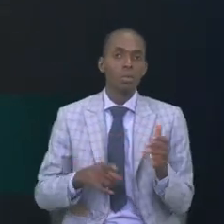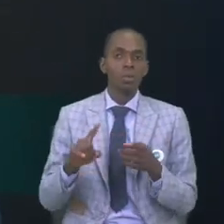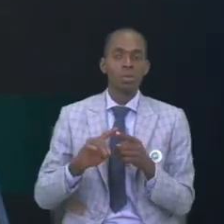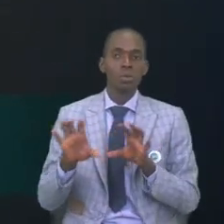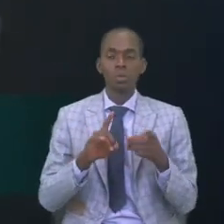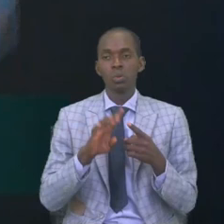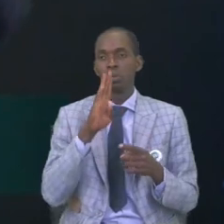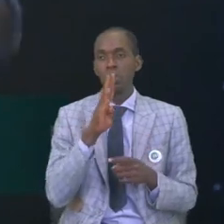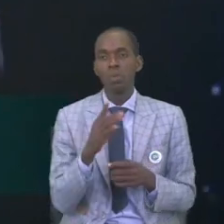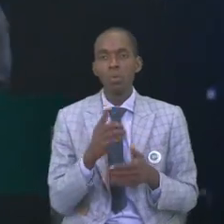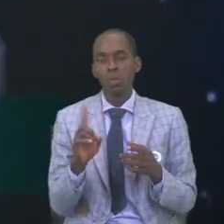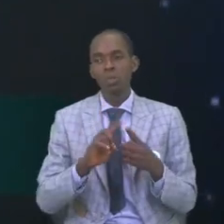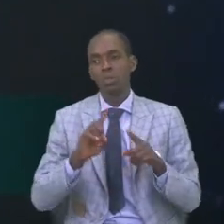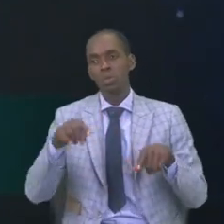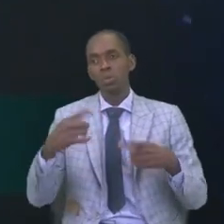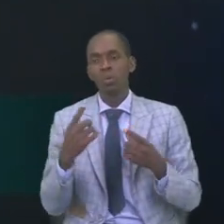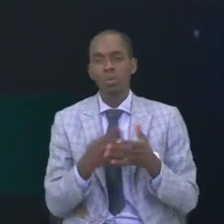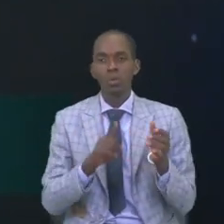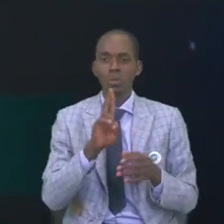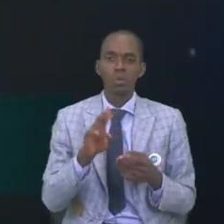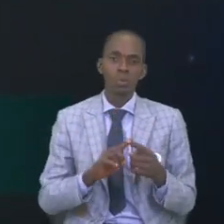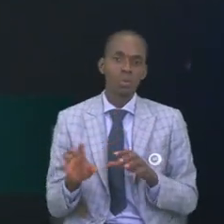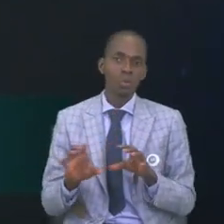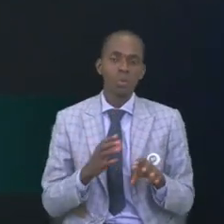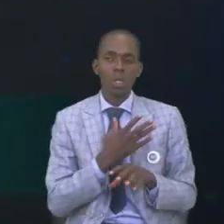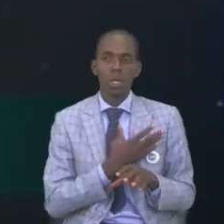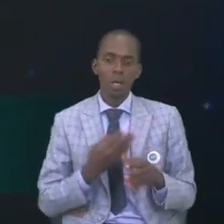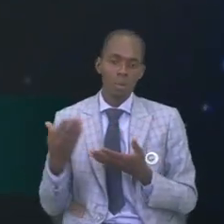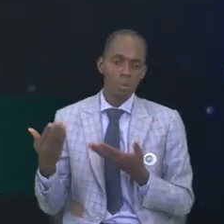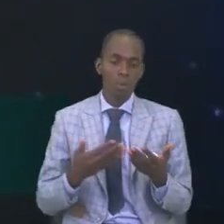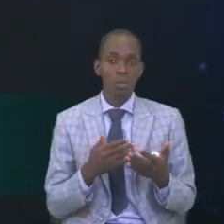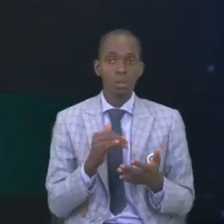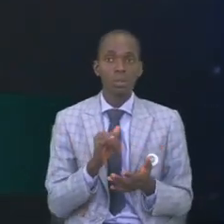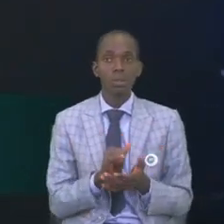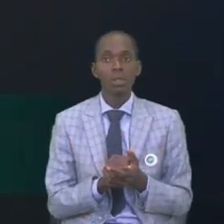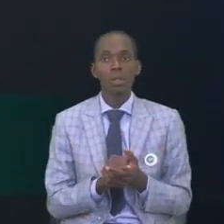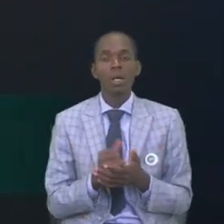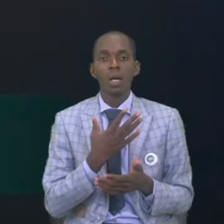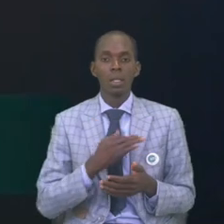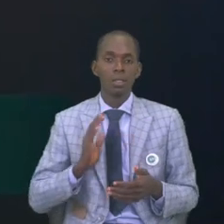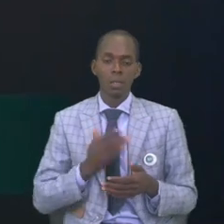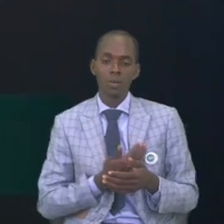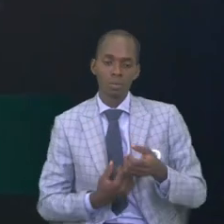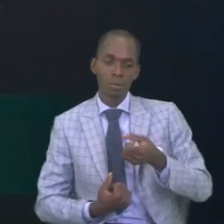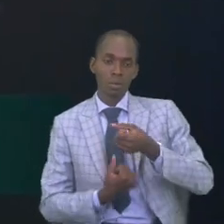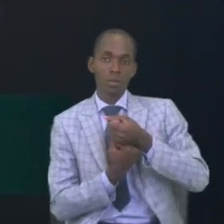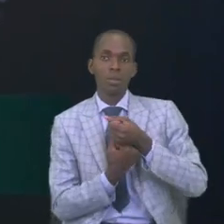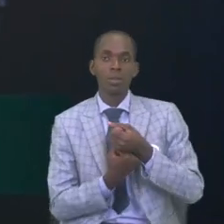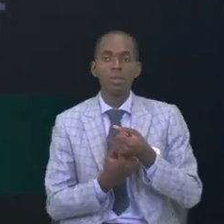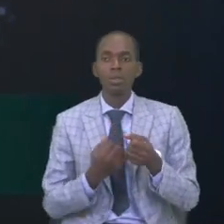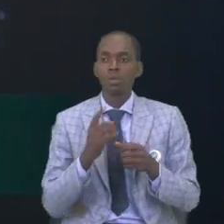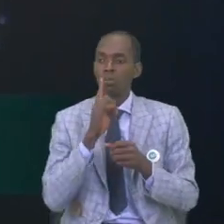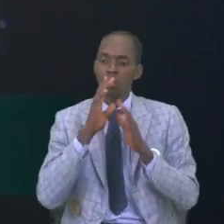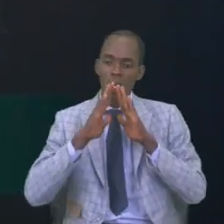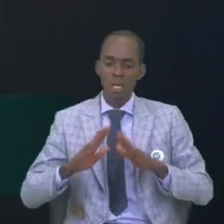you used to go, what he used to drink, and he brings that against you. And our advocate, he silences the enemy and